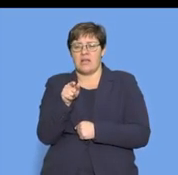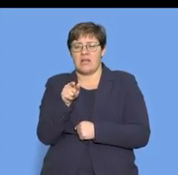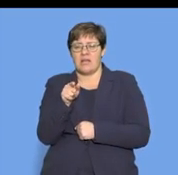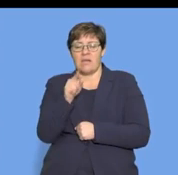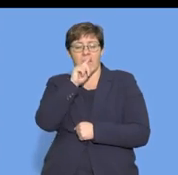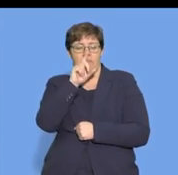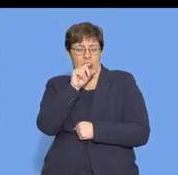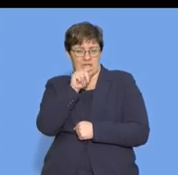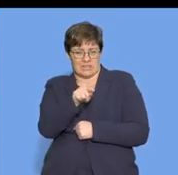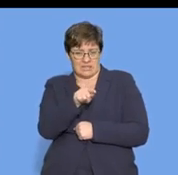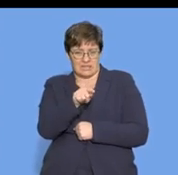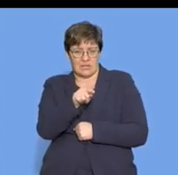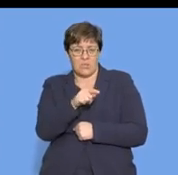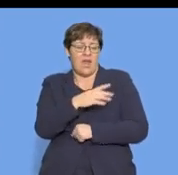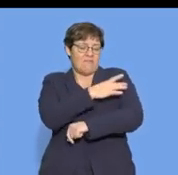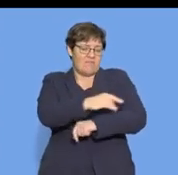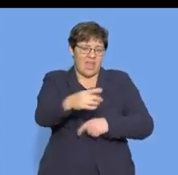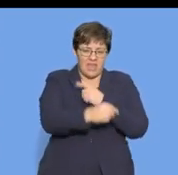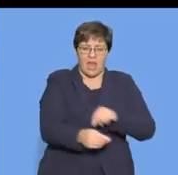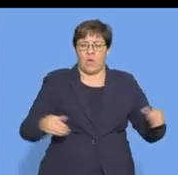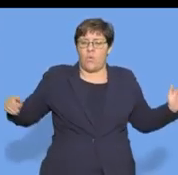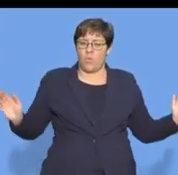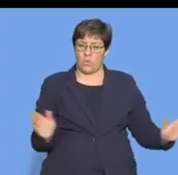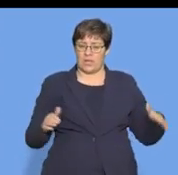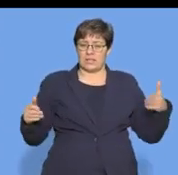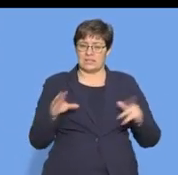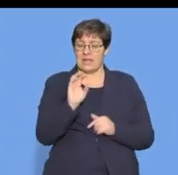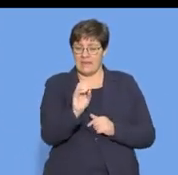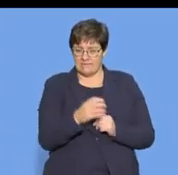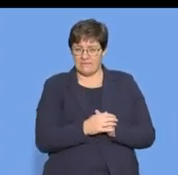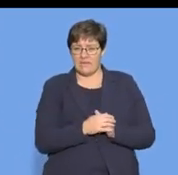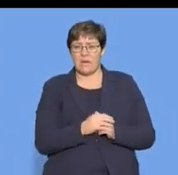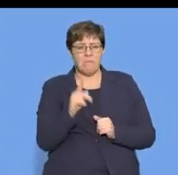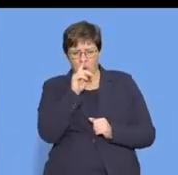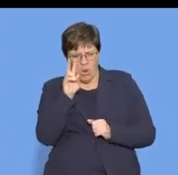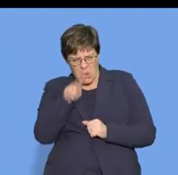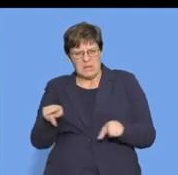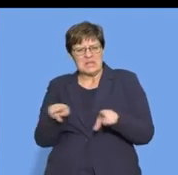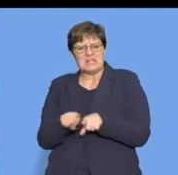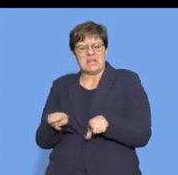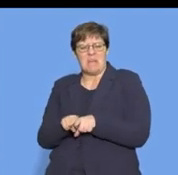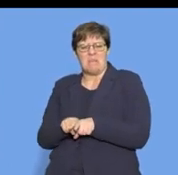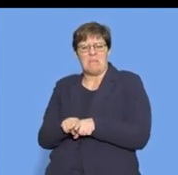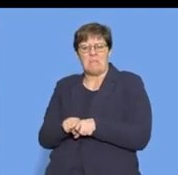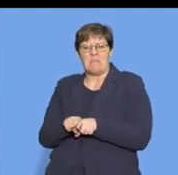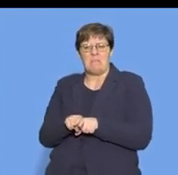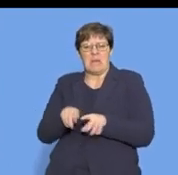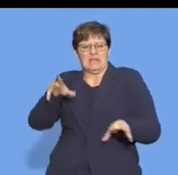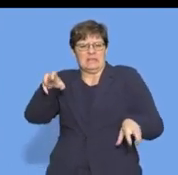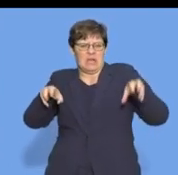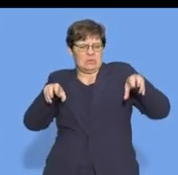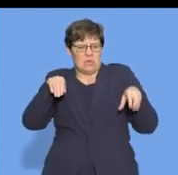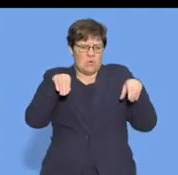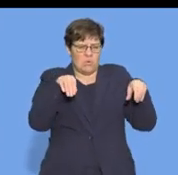this bird, because it had feathers and it had wings, it's quite dinosaur-like if you have a look at the